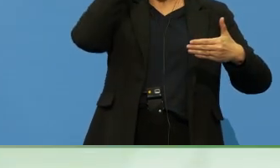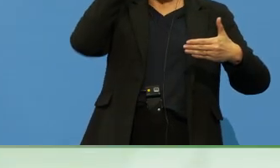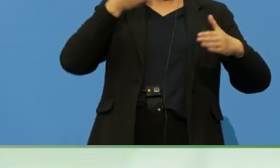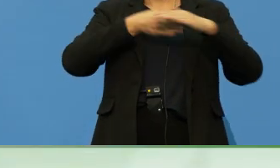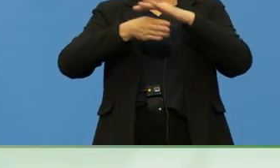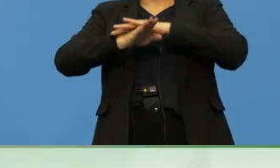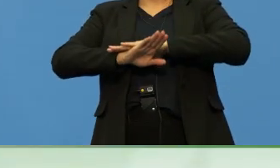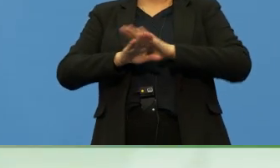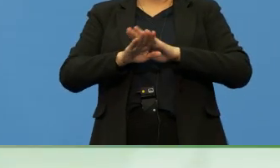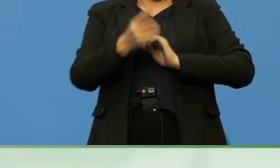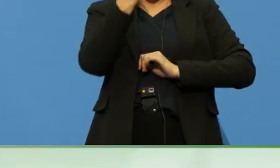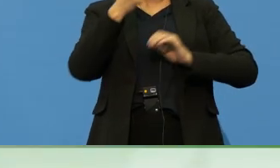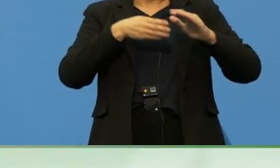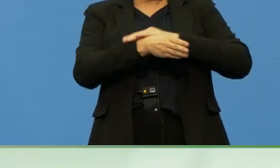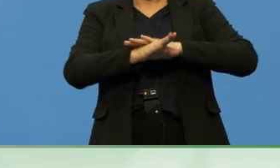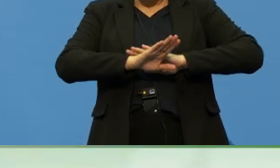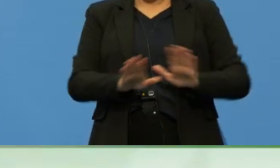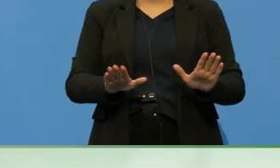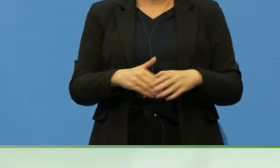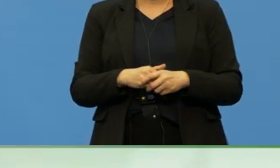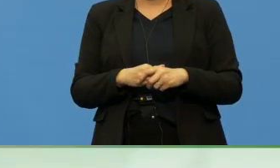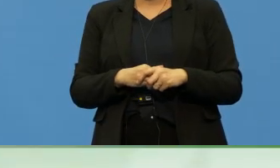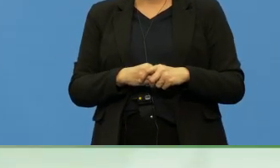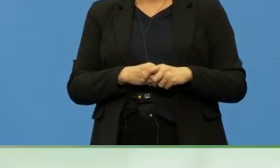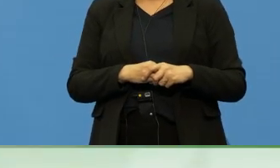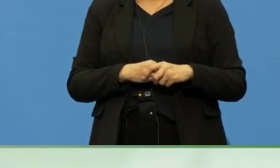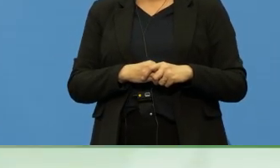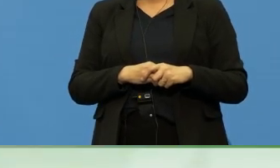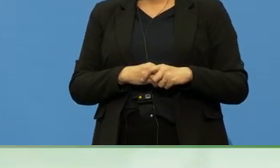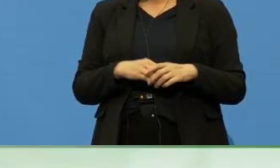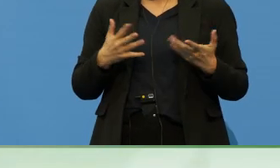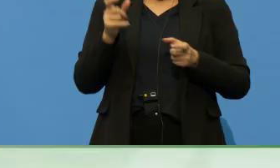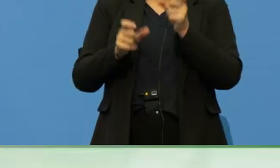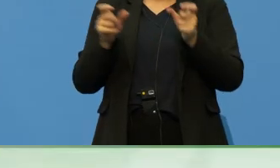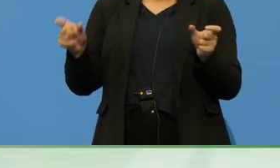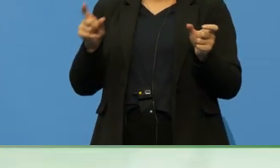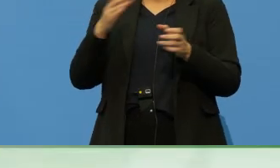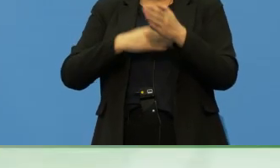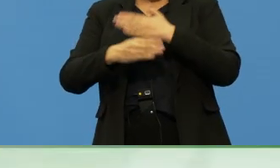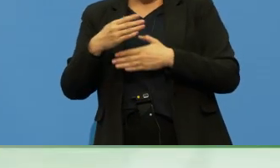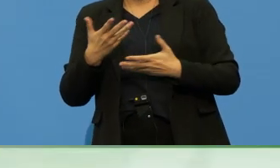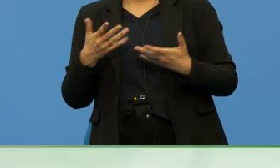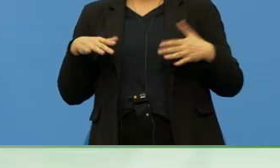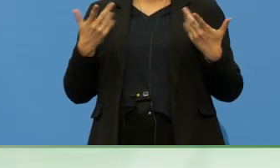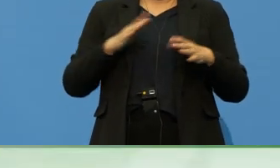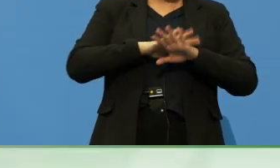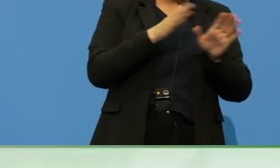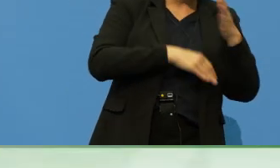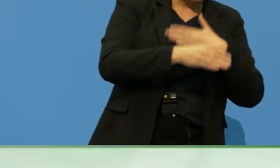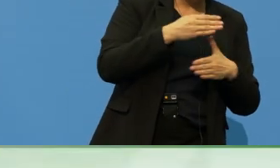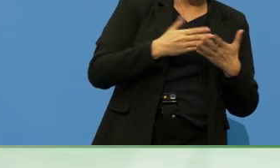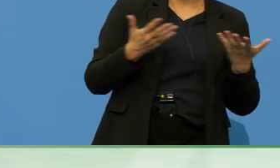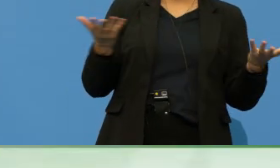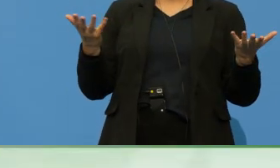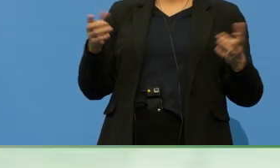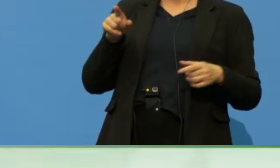people, they are also customers or citizens. You know, they are not just only object of, you know, medical object or